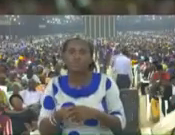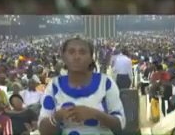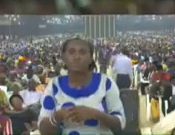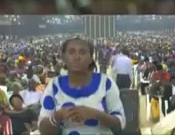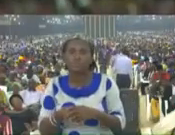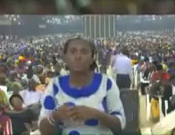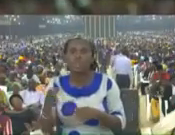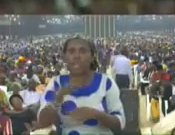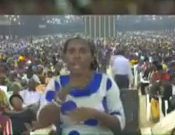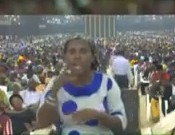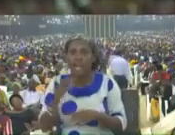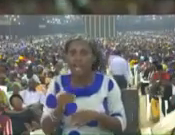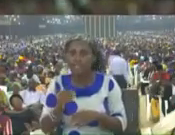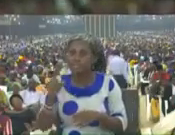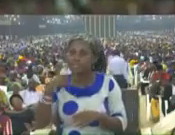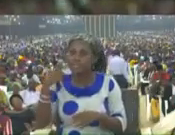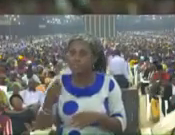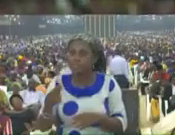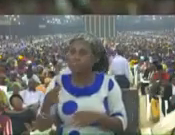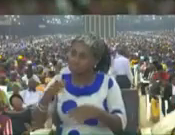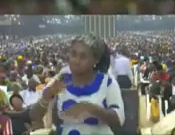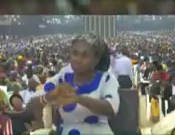And he gathered together all his children